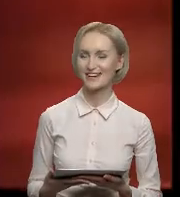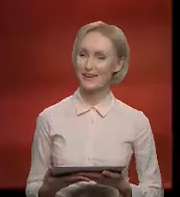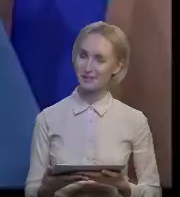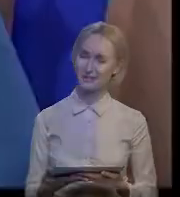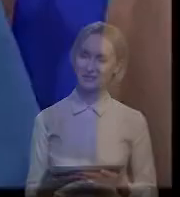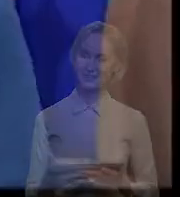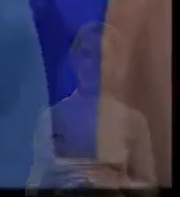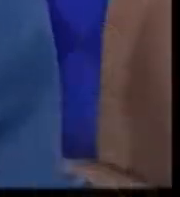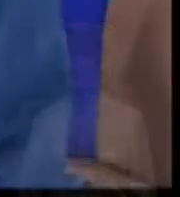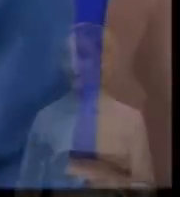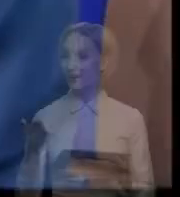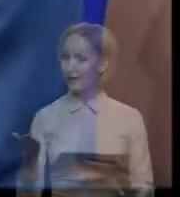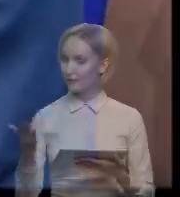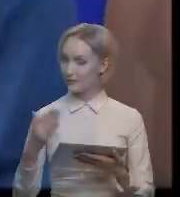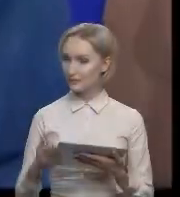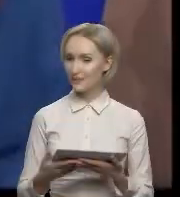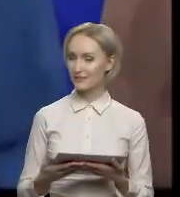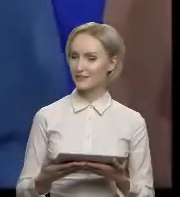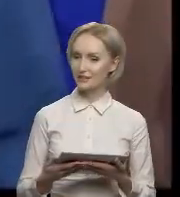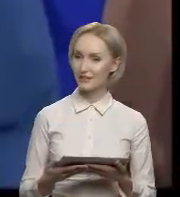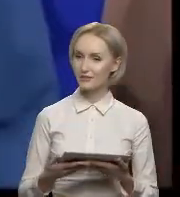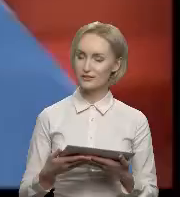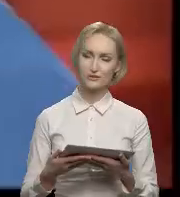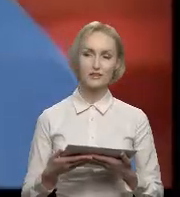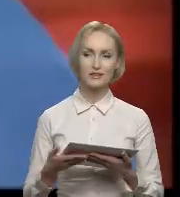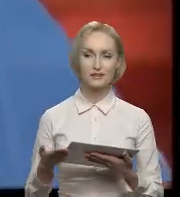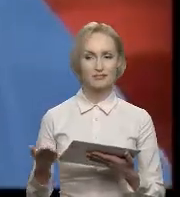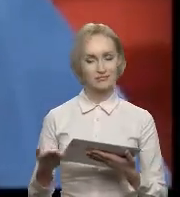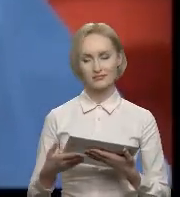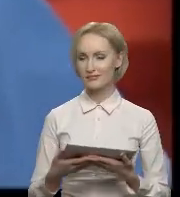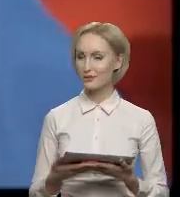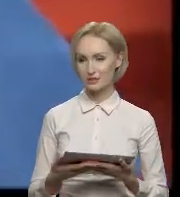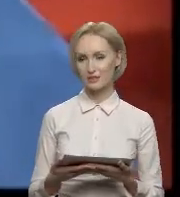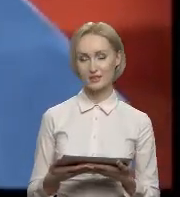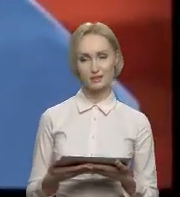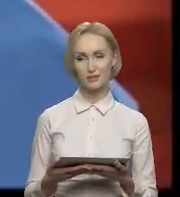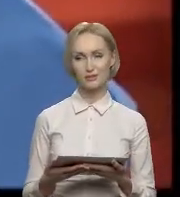kiss these feet. You might as well kiss them now.